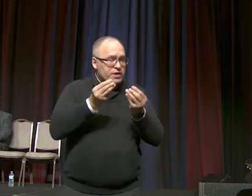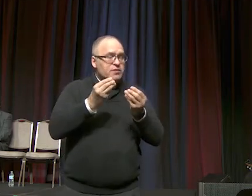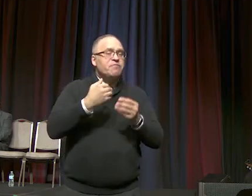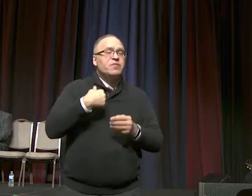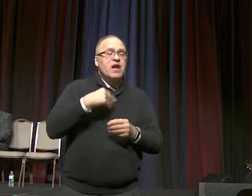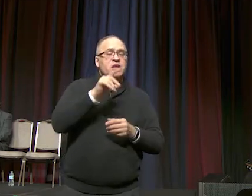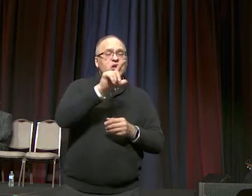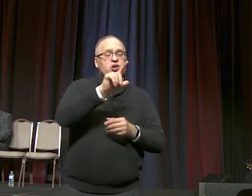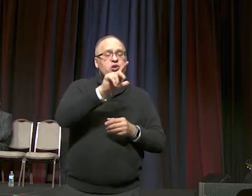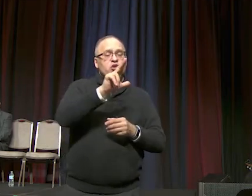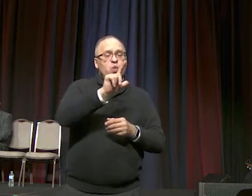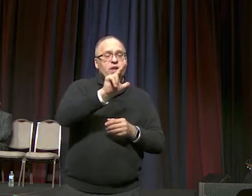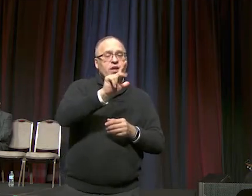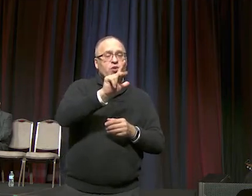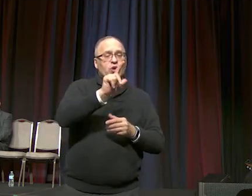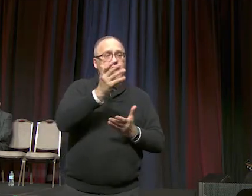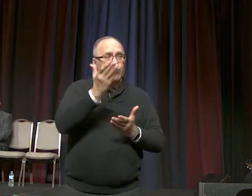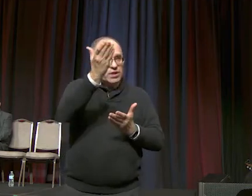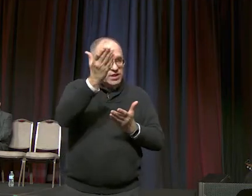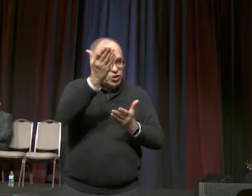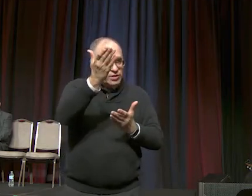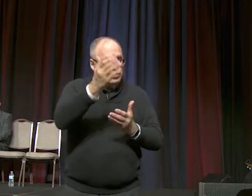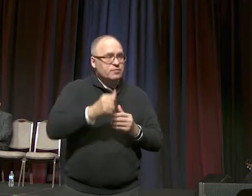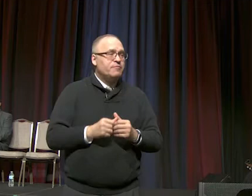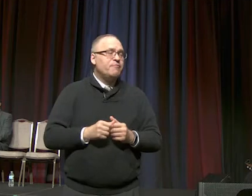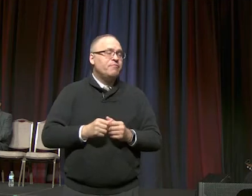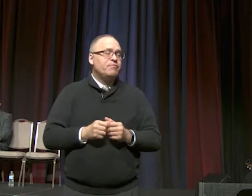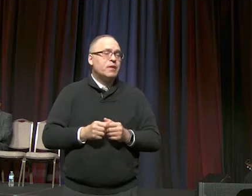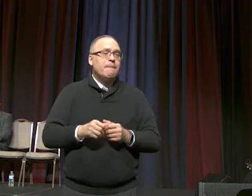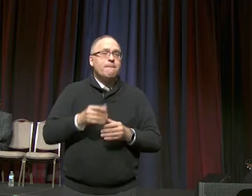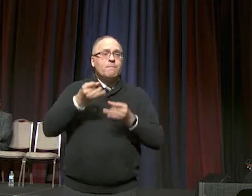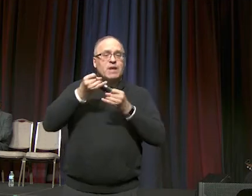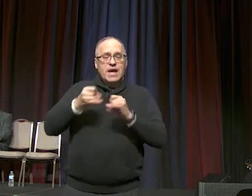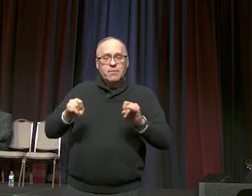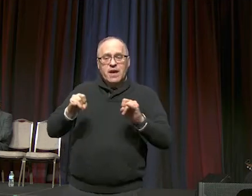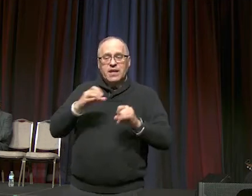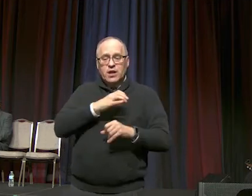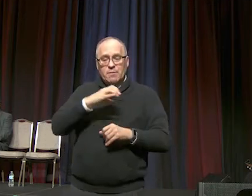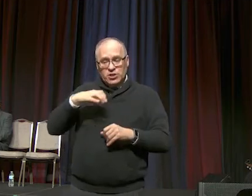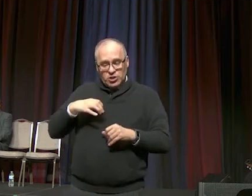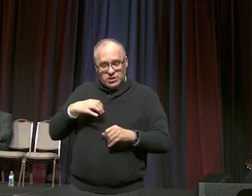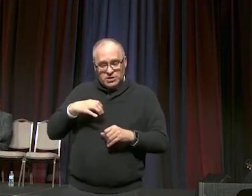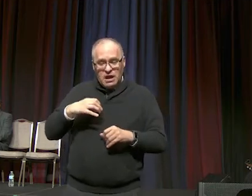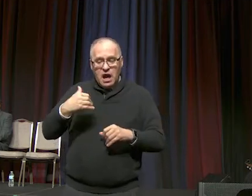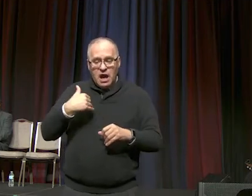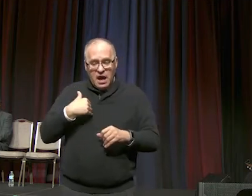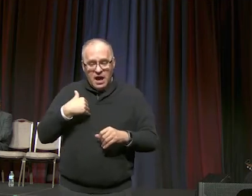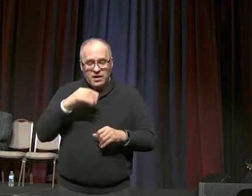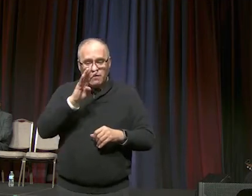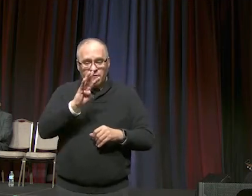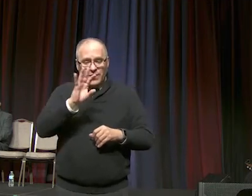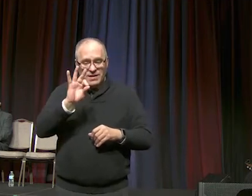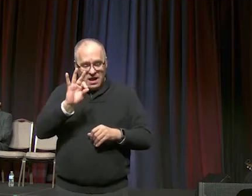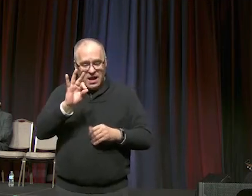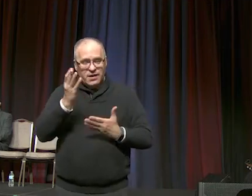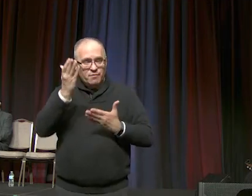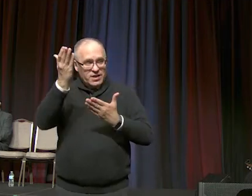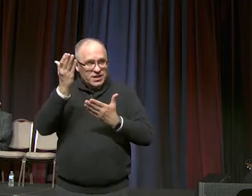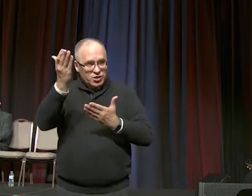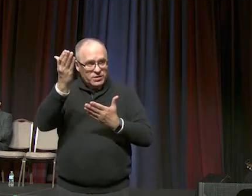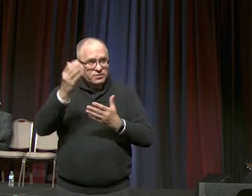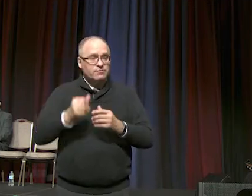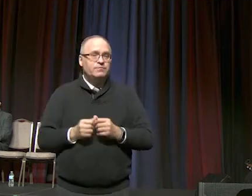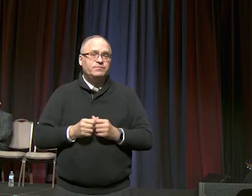contains 23 petitions. Independent Commissions contains 49